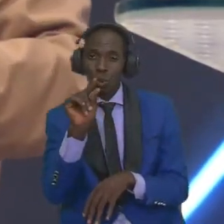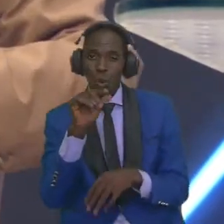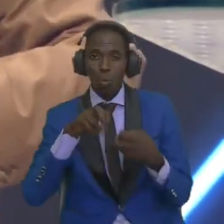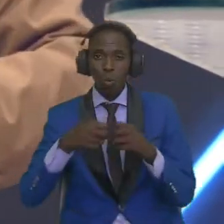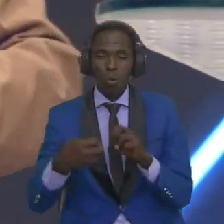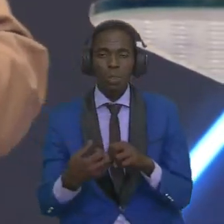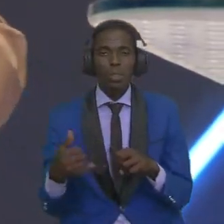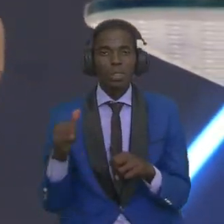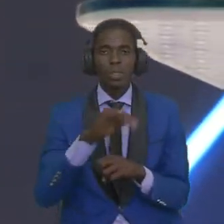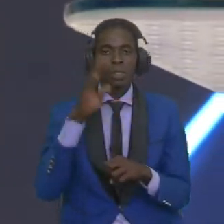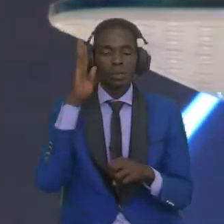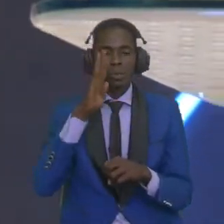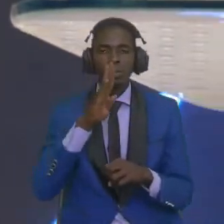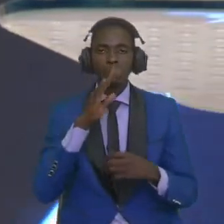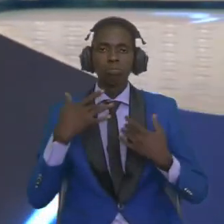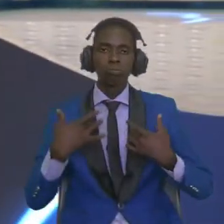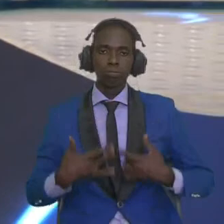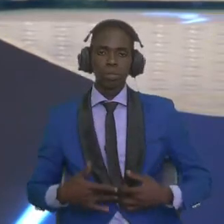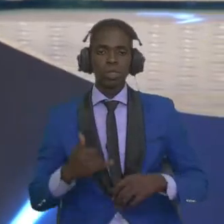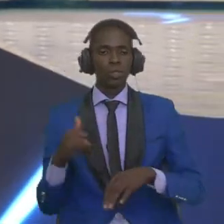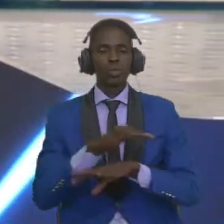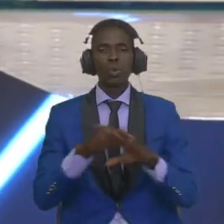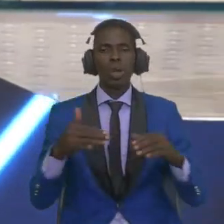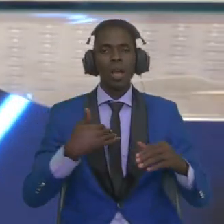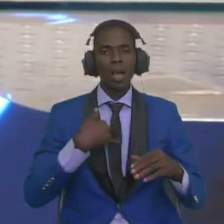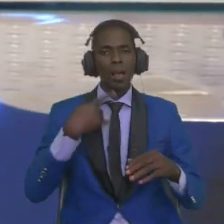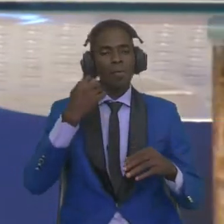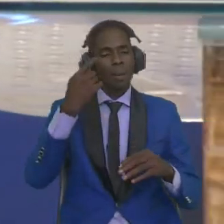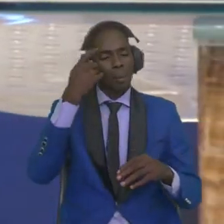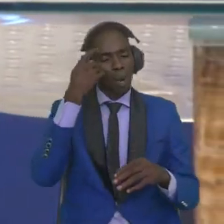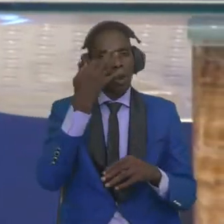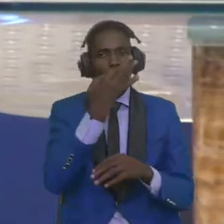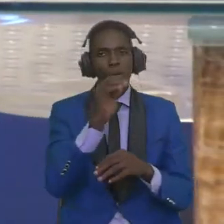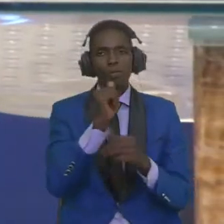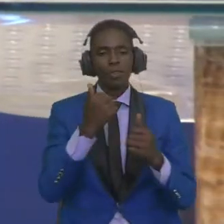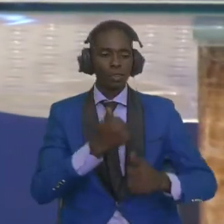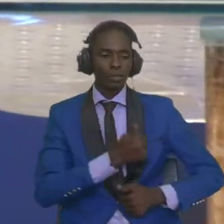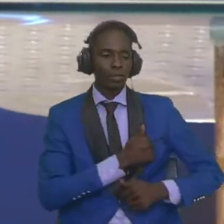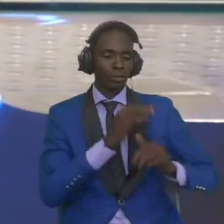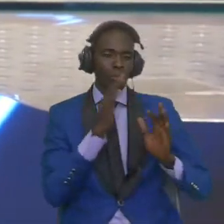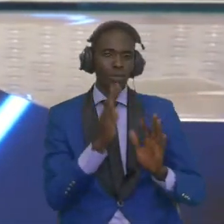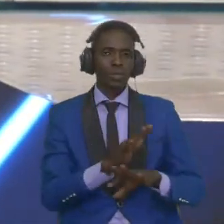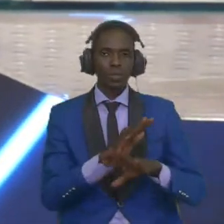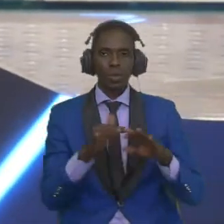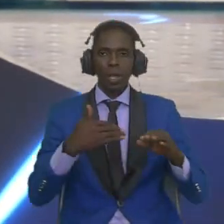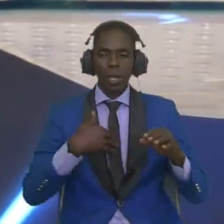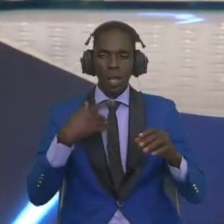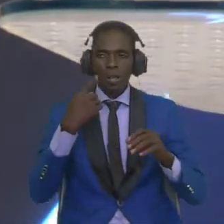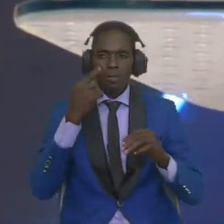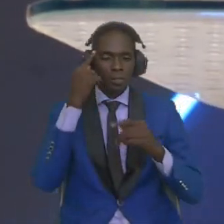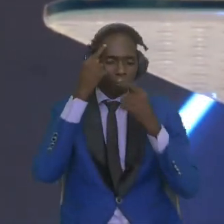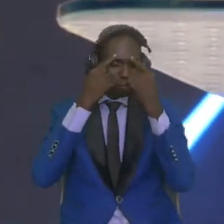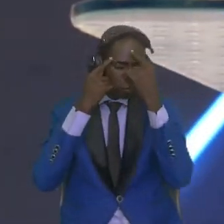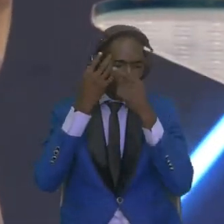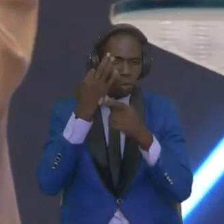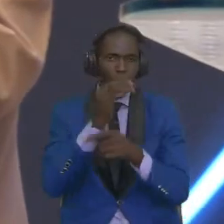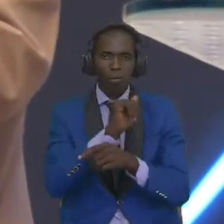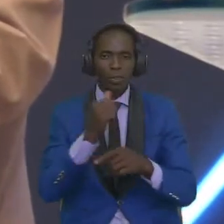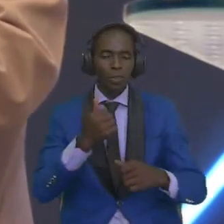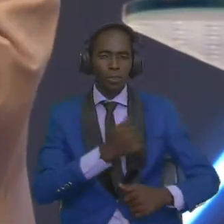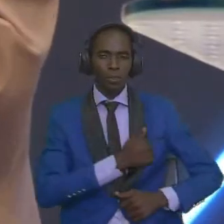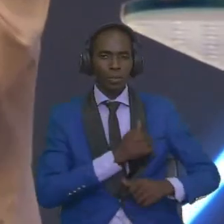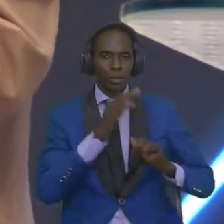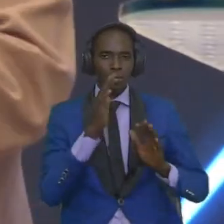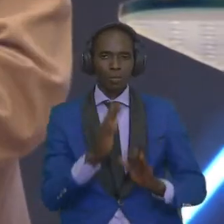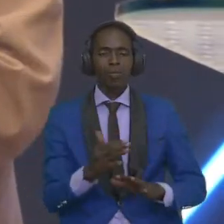don't have the mind of a soldier. They do not have the thoughts of a soldier. They do not have the aspiration of